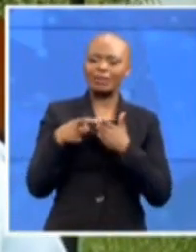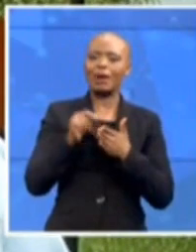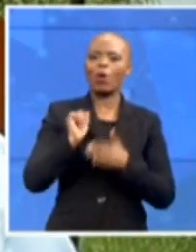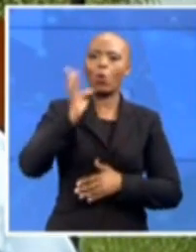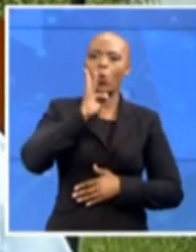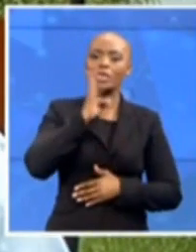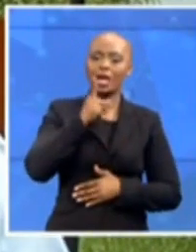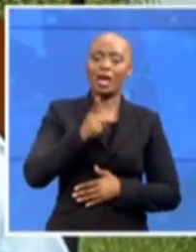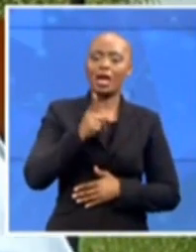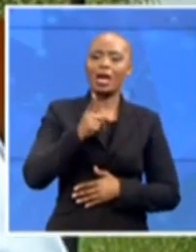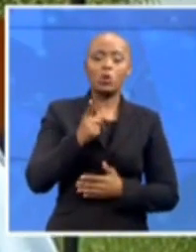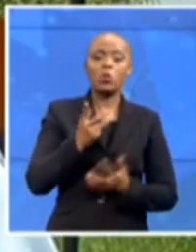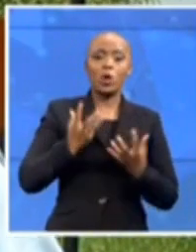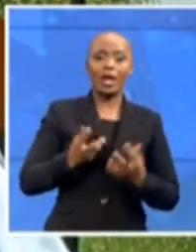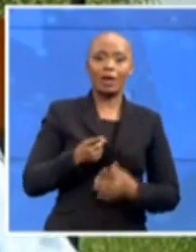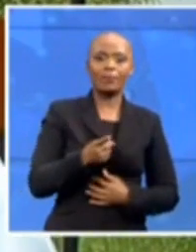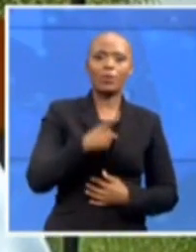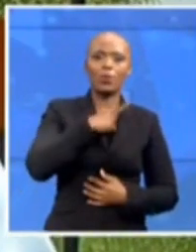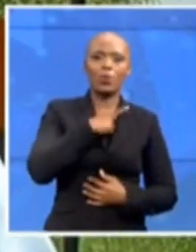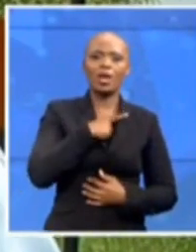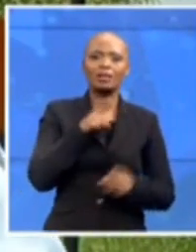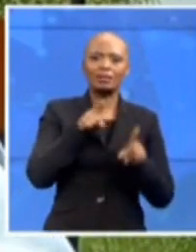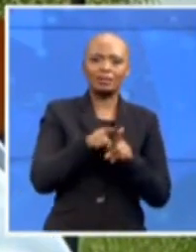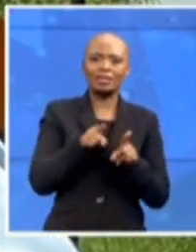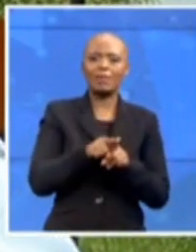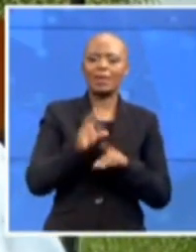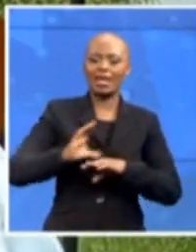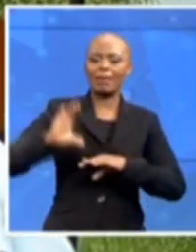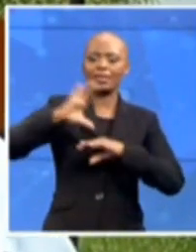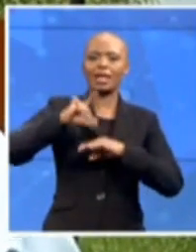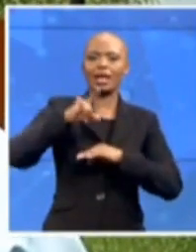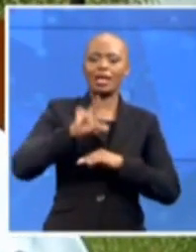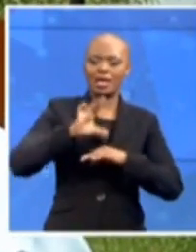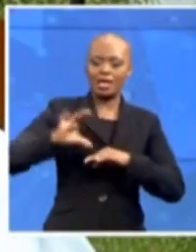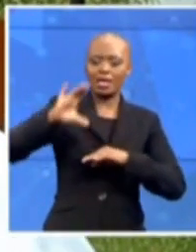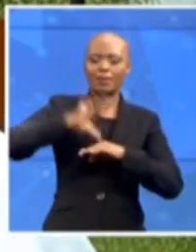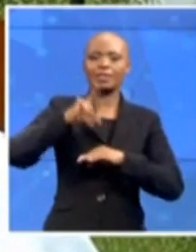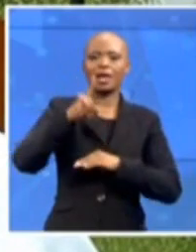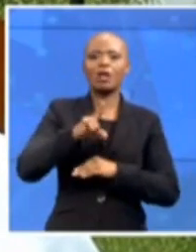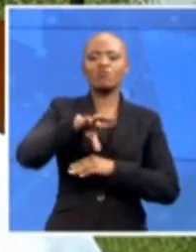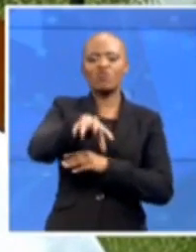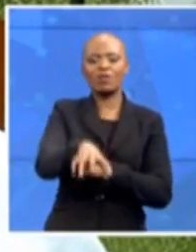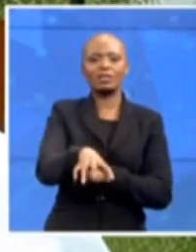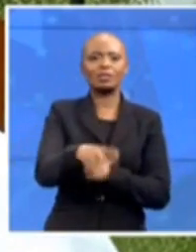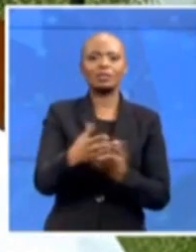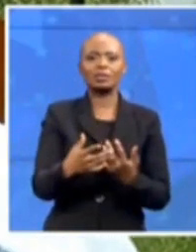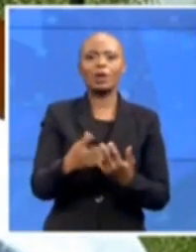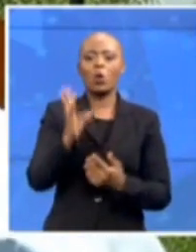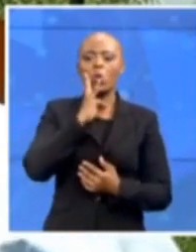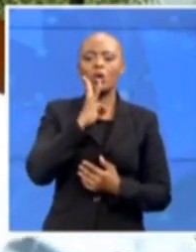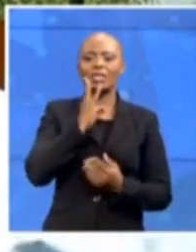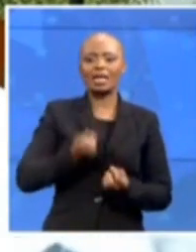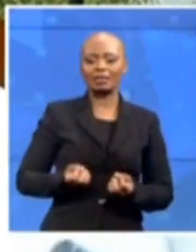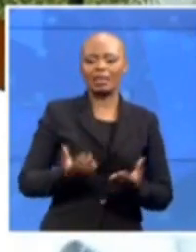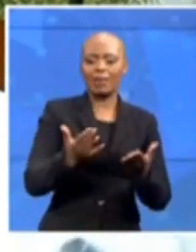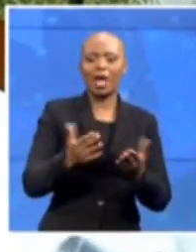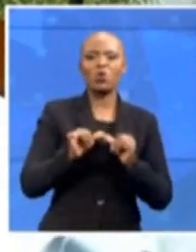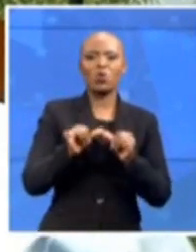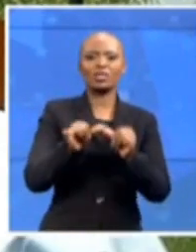capital, Polokwane, the capital of the province, water supply is not consistent. Now, this solar energy